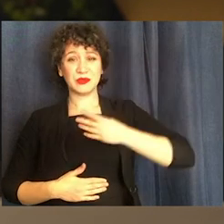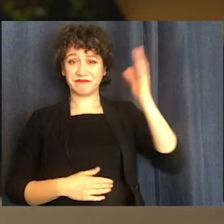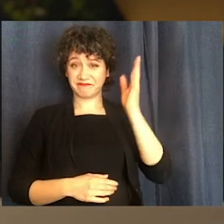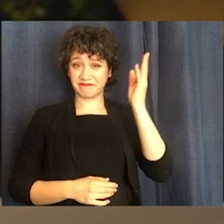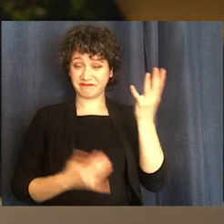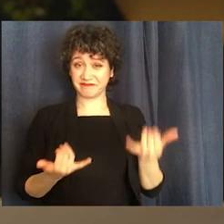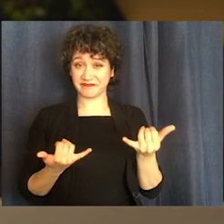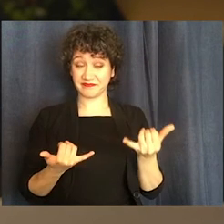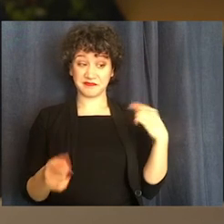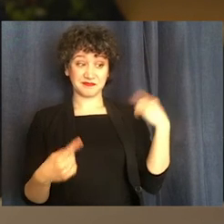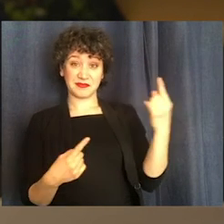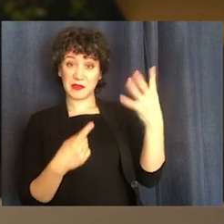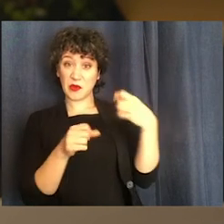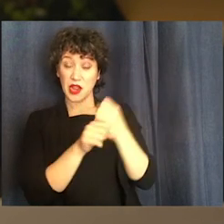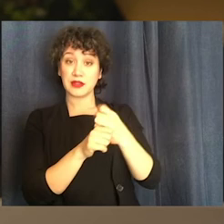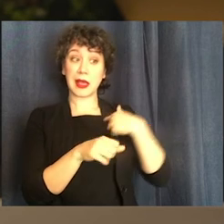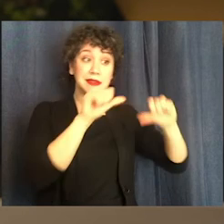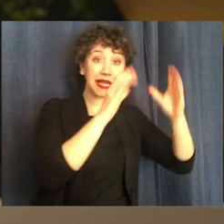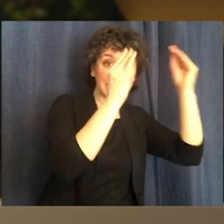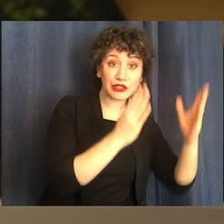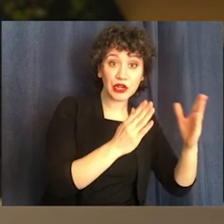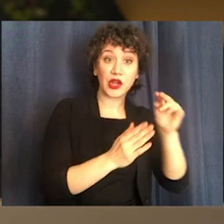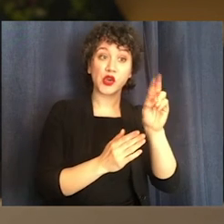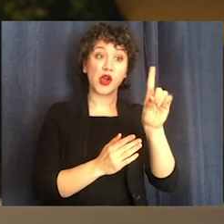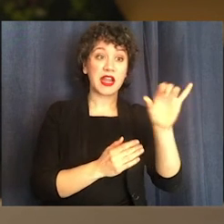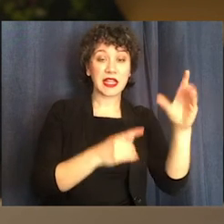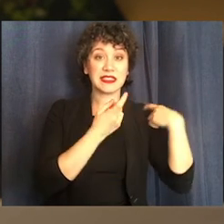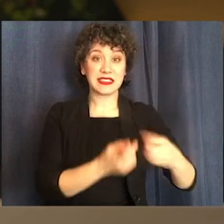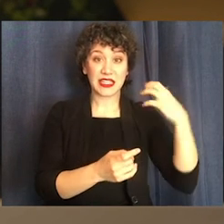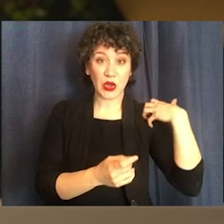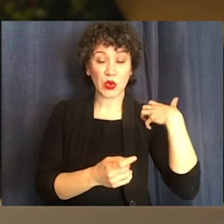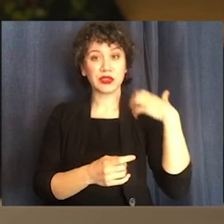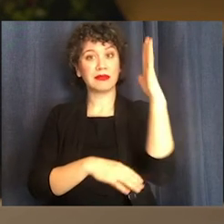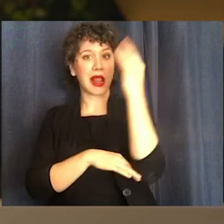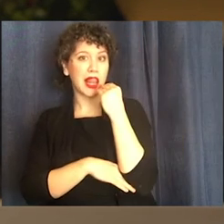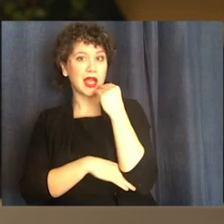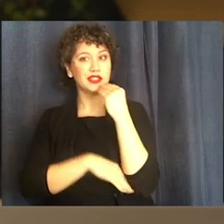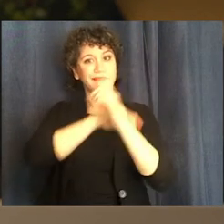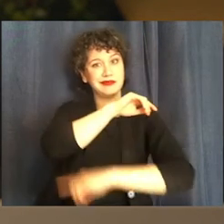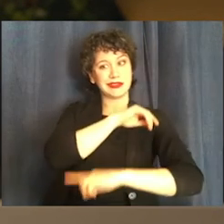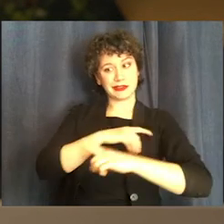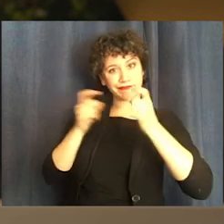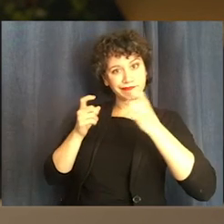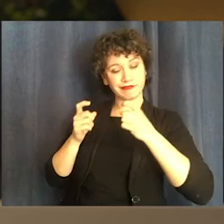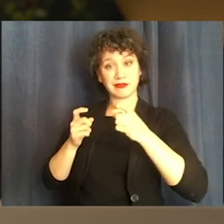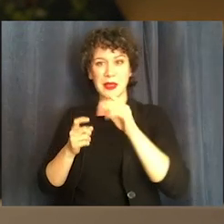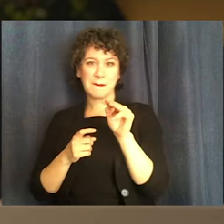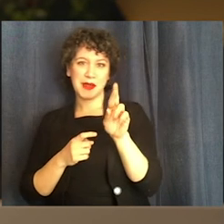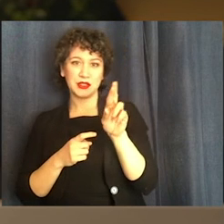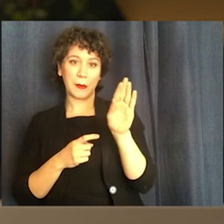Baker lookalike, second floor profanity police, and teacher most likely to write a letter of recommendation for you